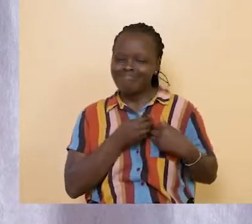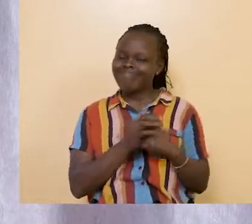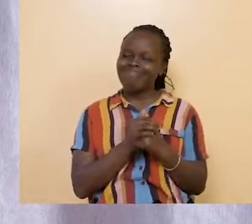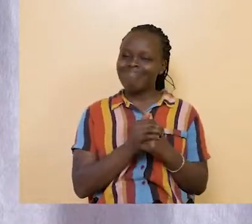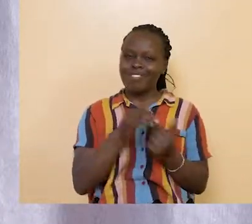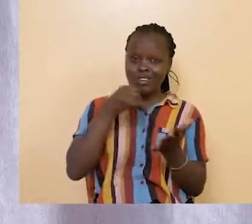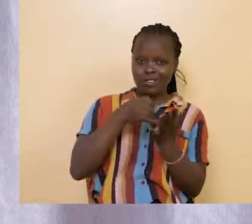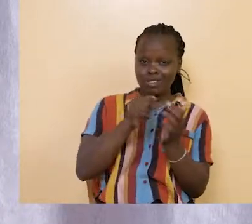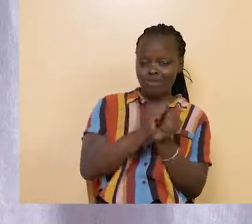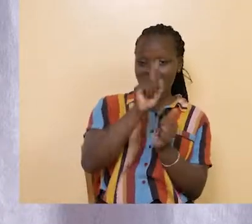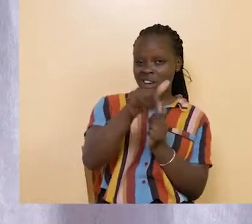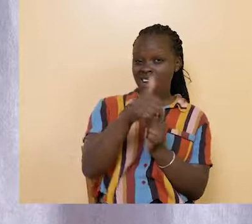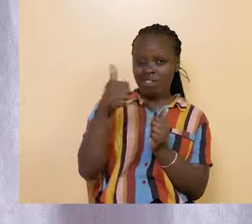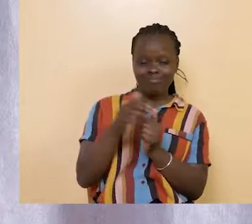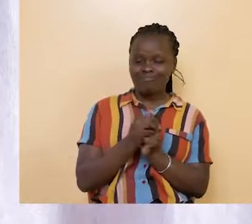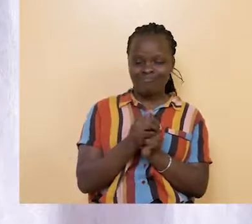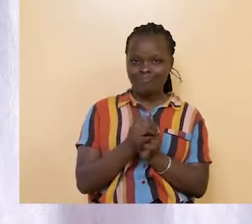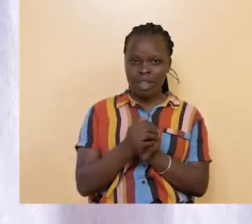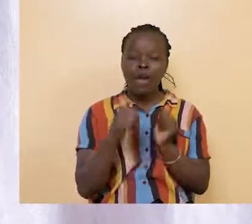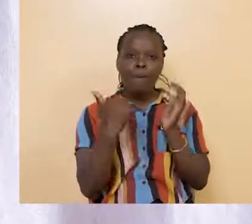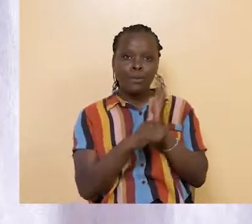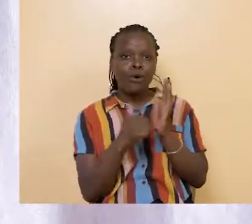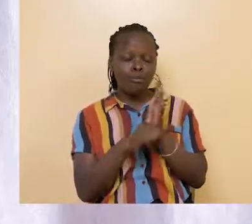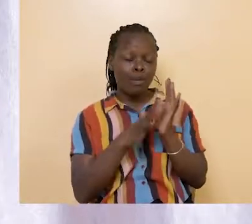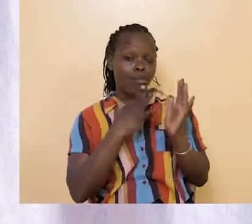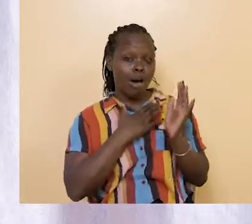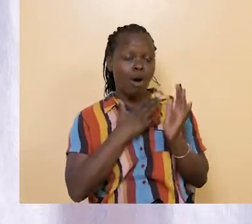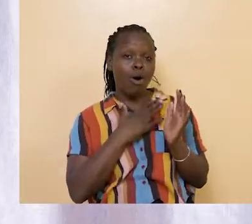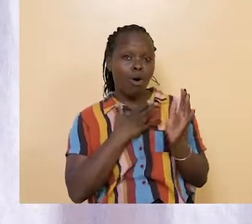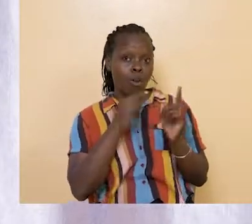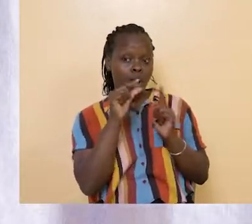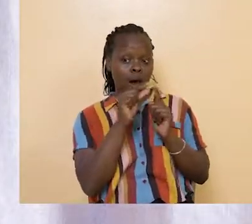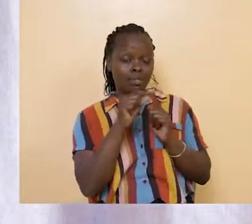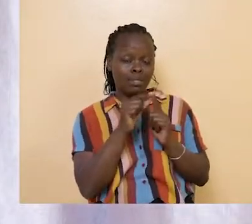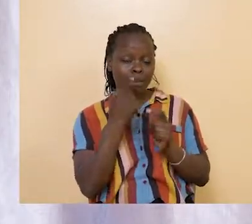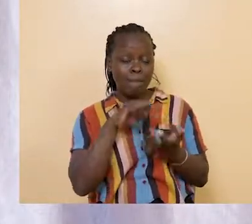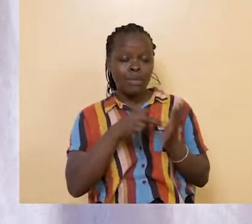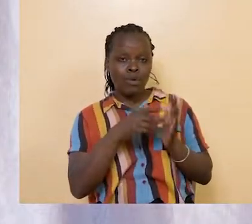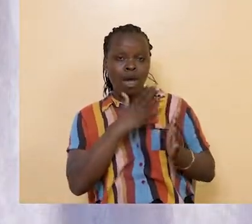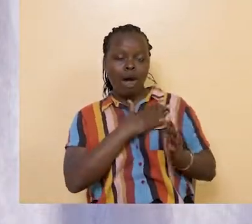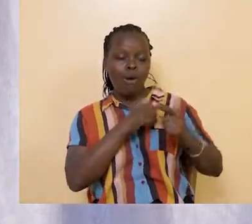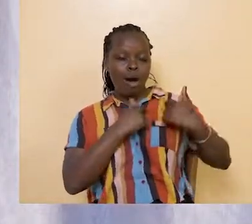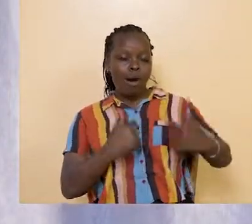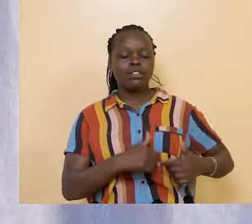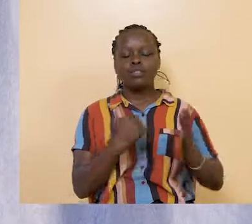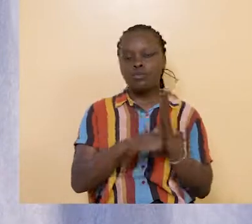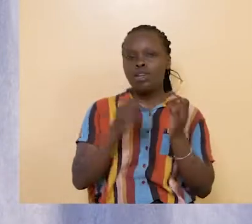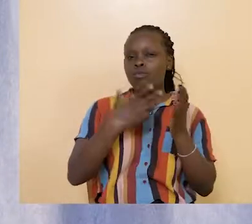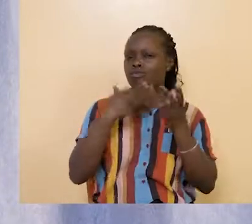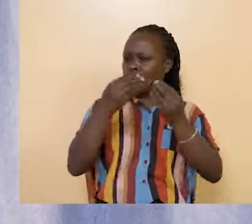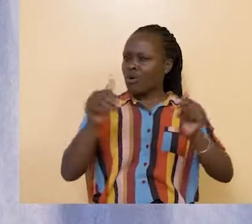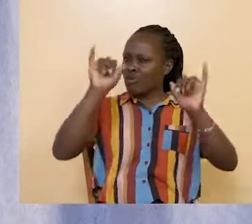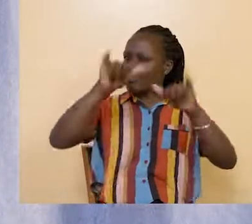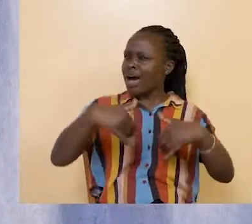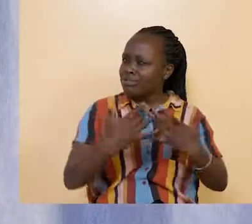of one another. The problem is that our words are a heart problem. And if we are going to deal with the problem